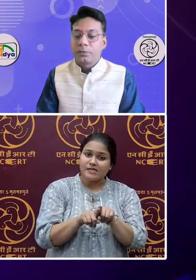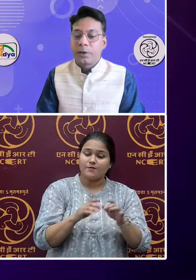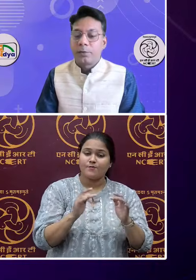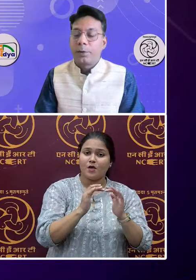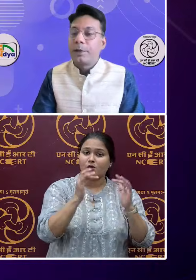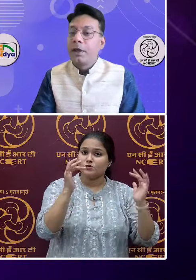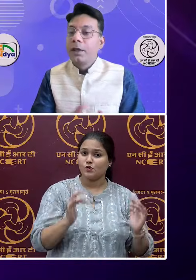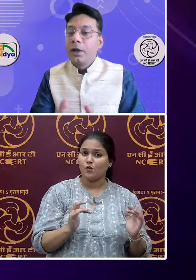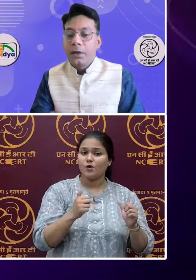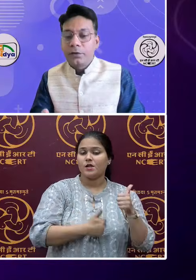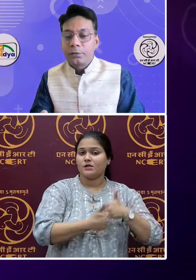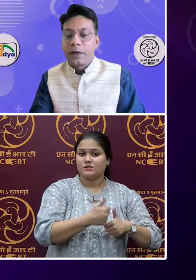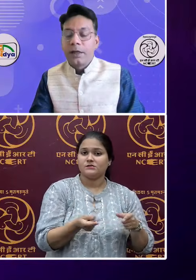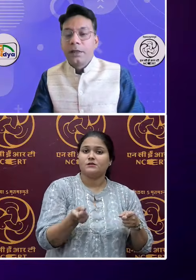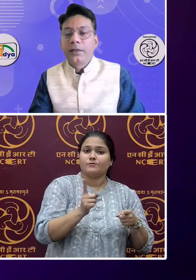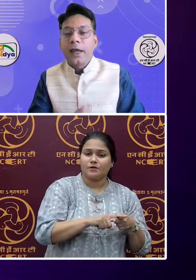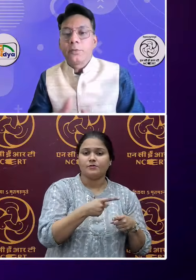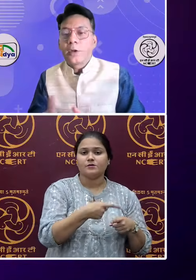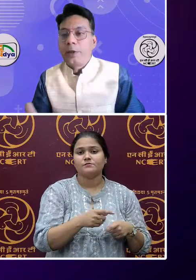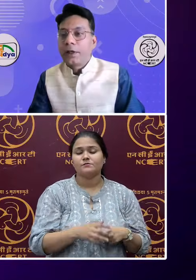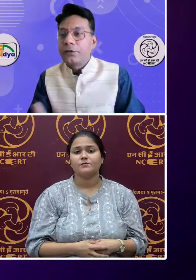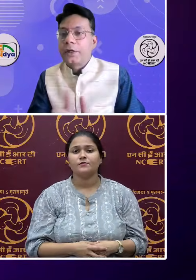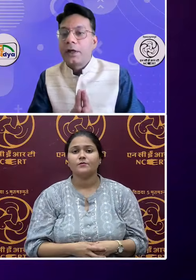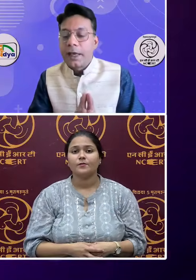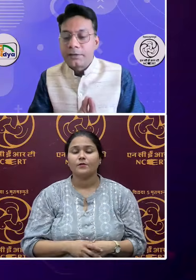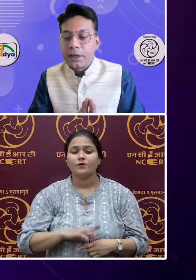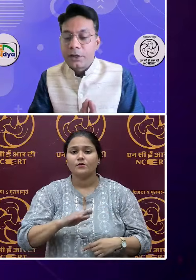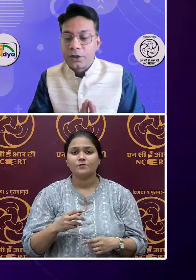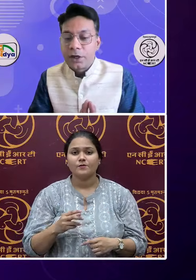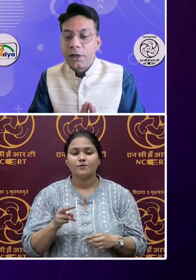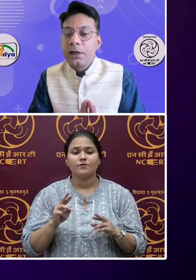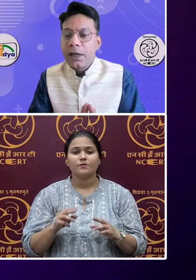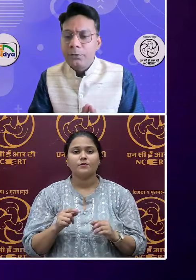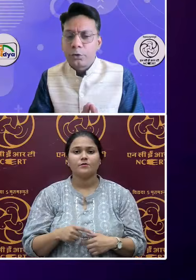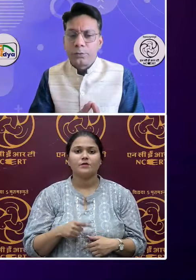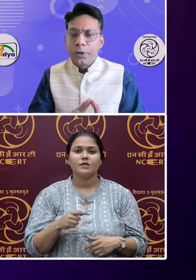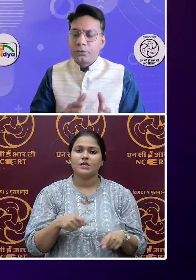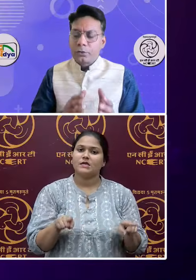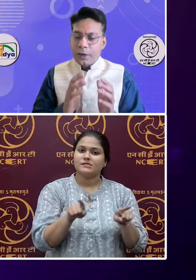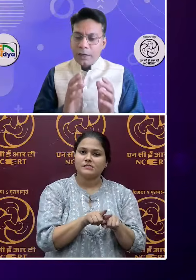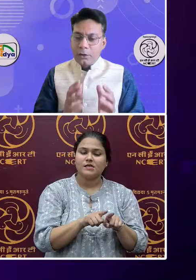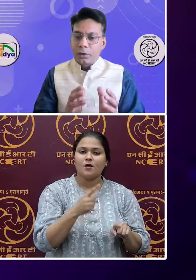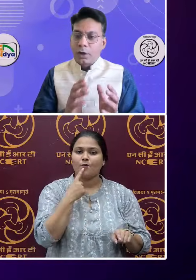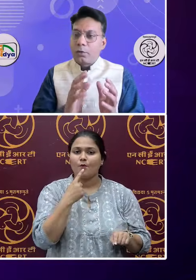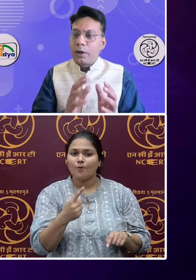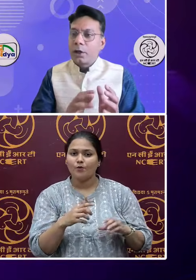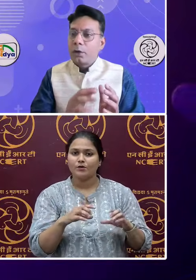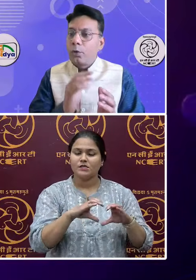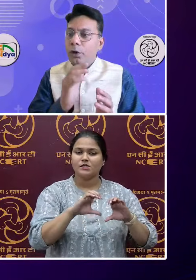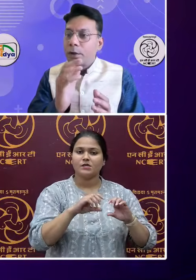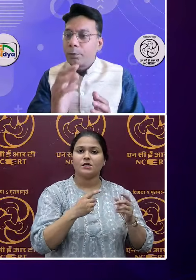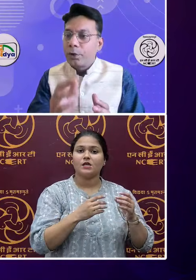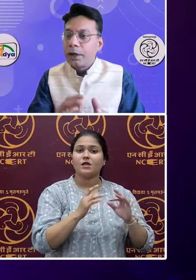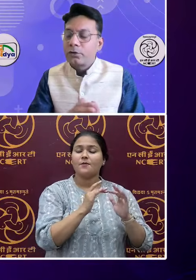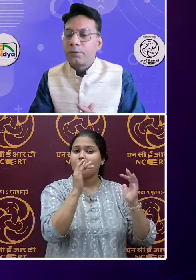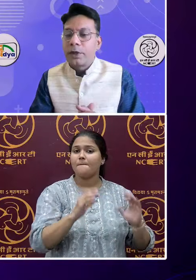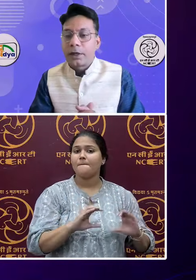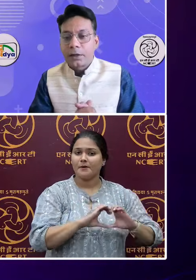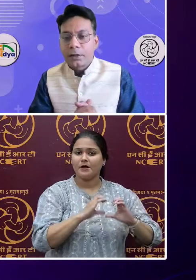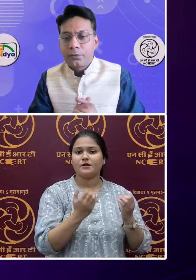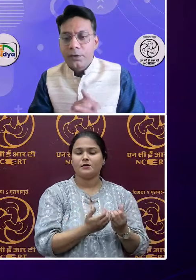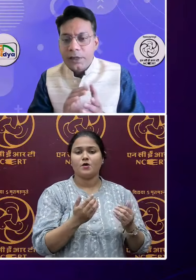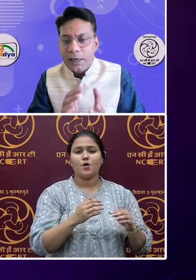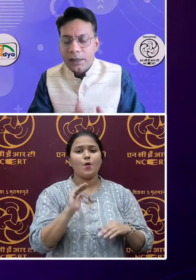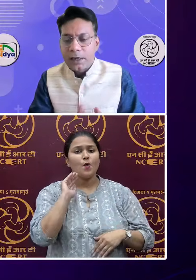online assessment that will be considered as a digital classroom. So when you convert the whole components of